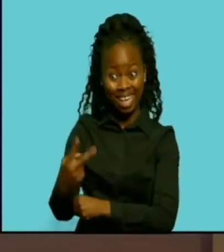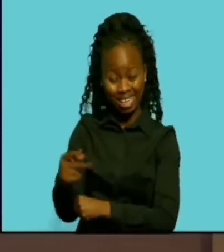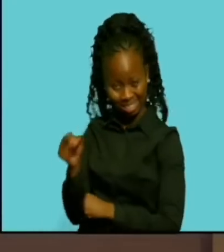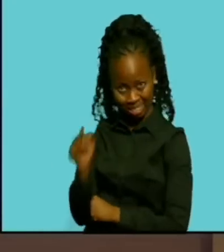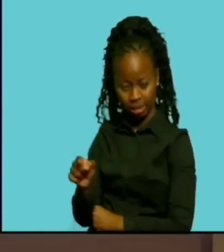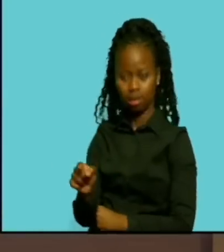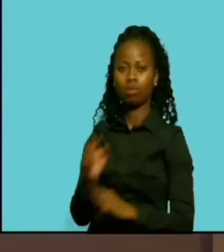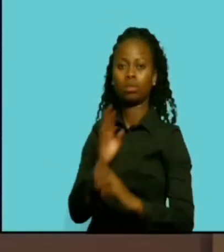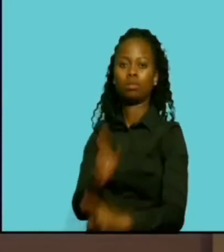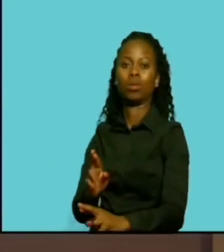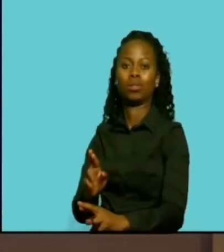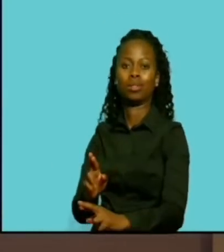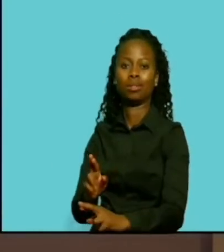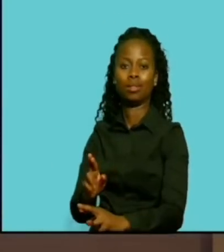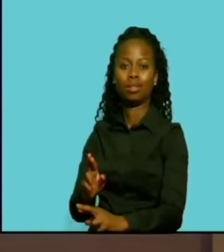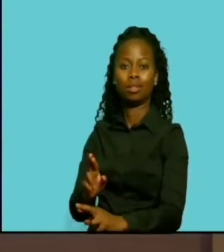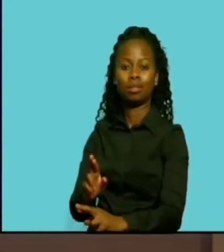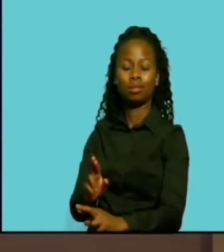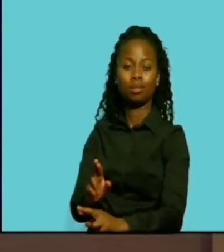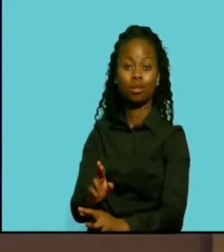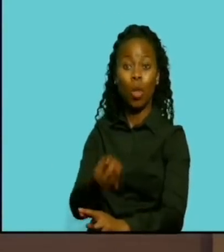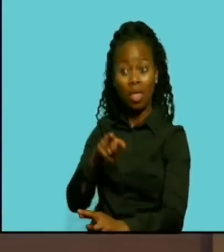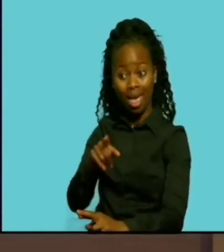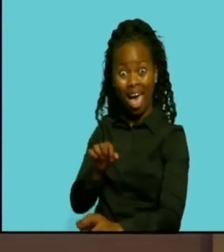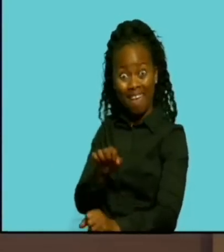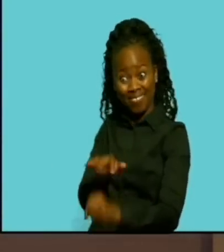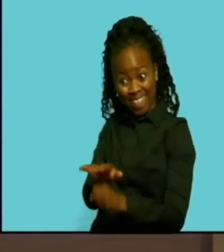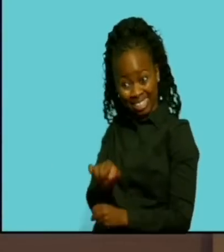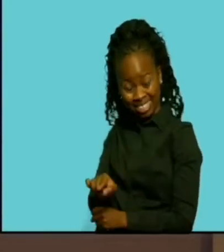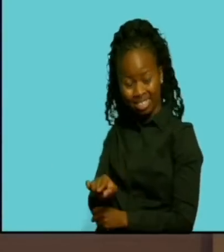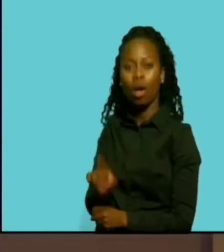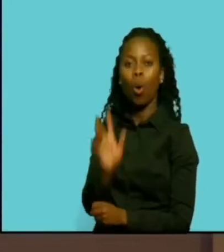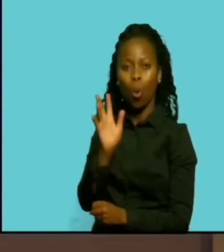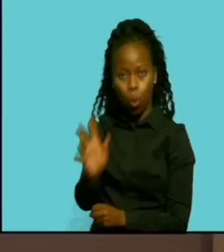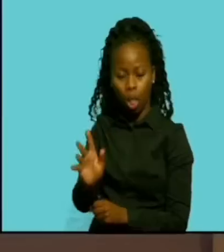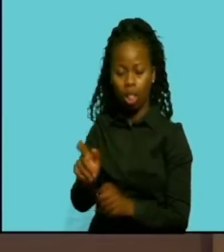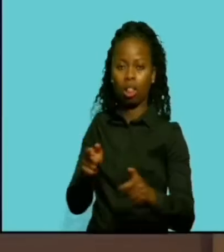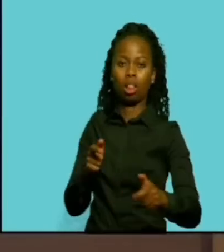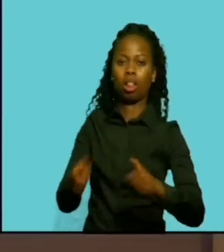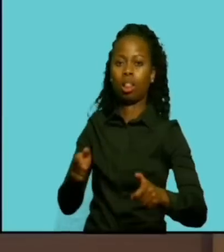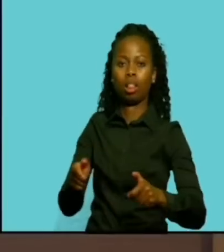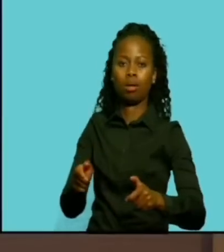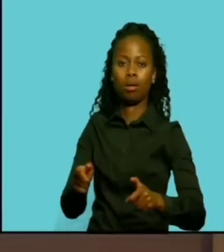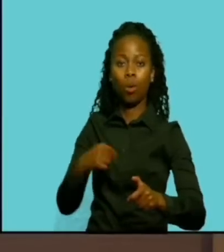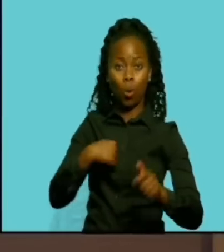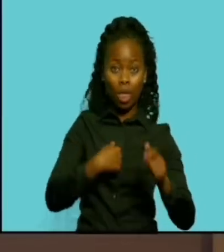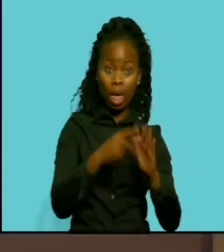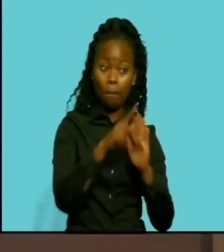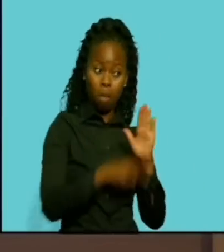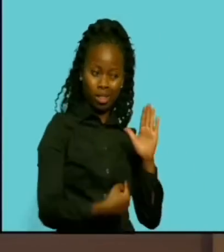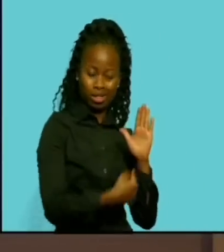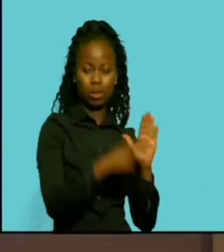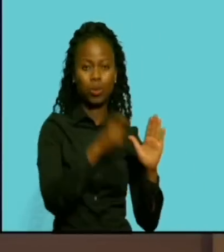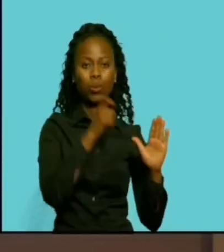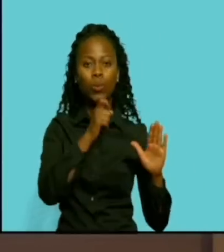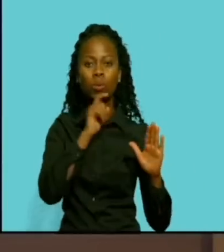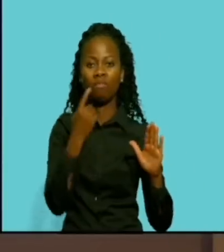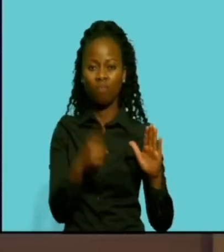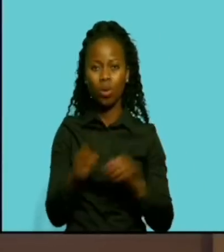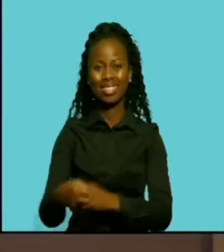supply shocks. And that is where monetary policy comes to play its part.